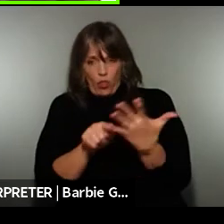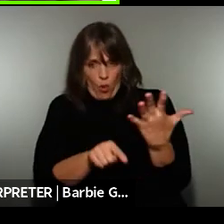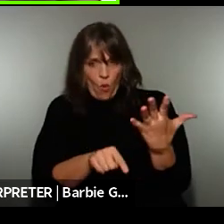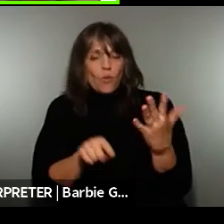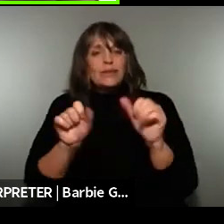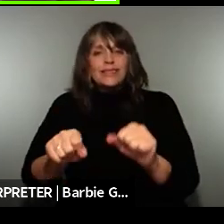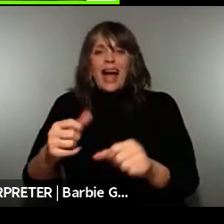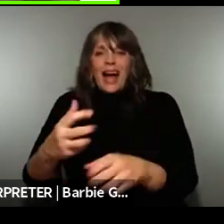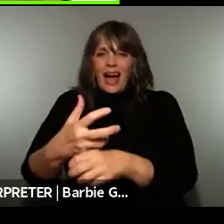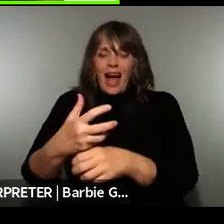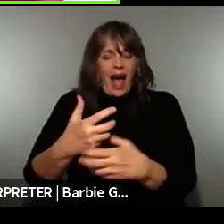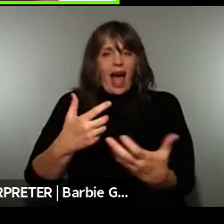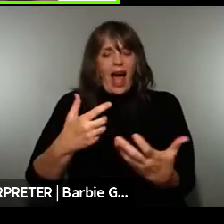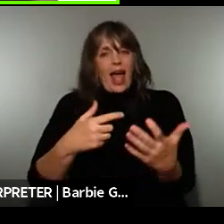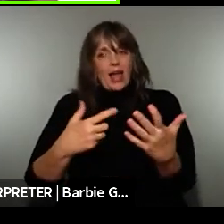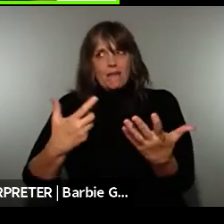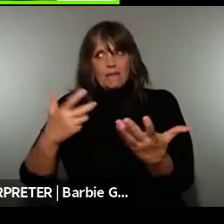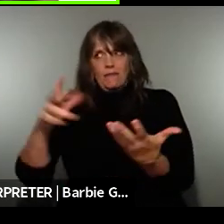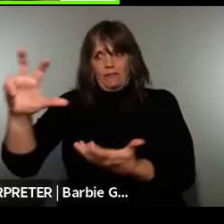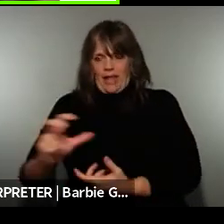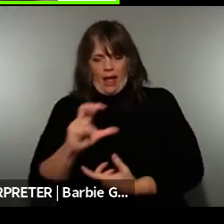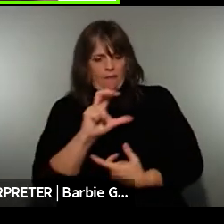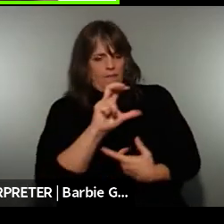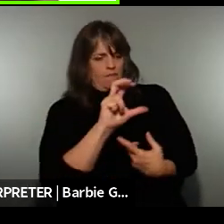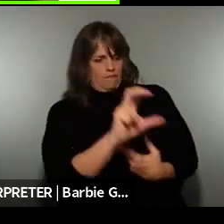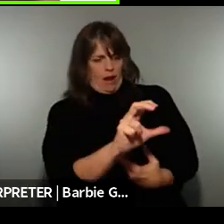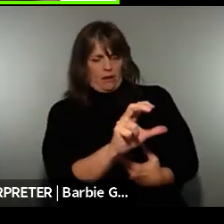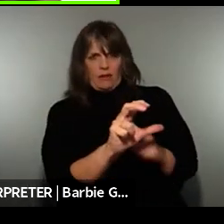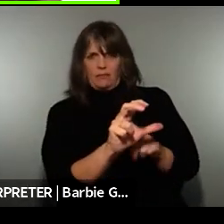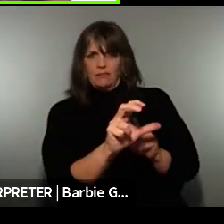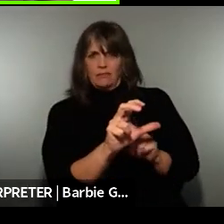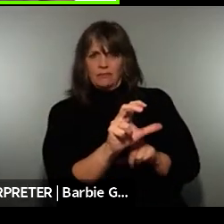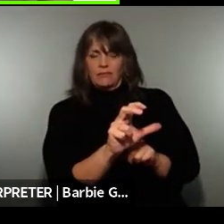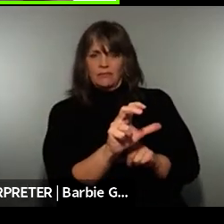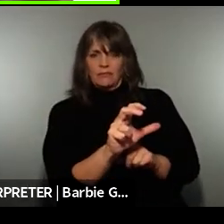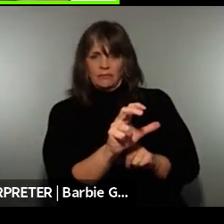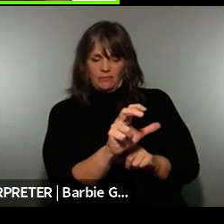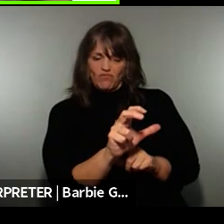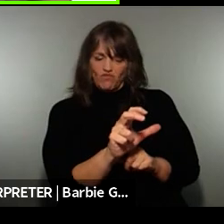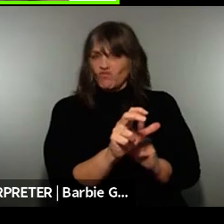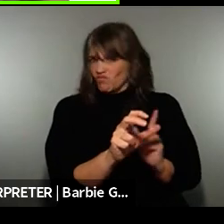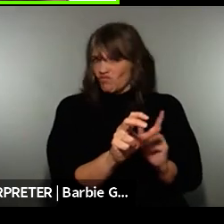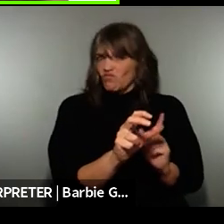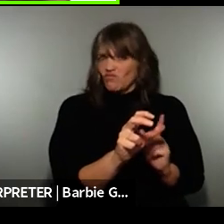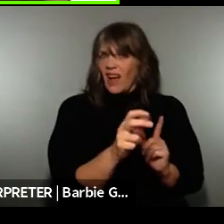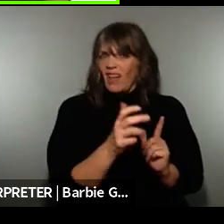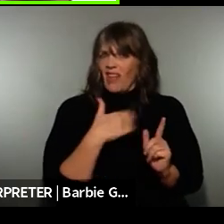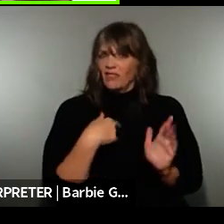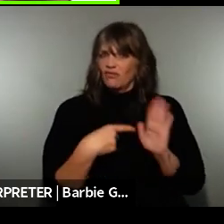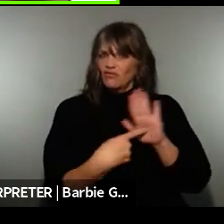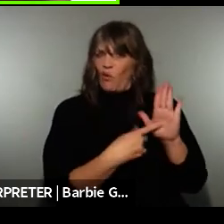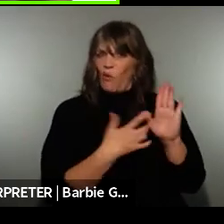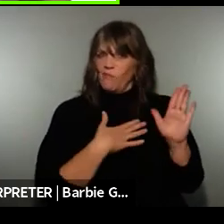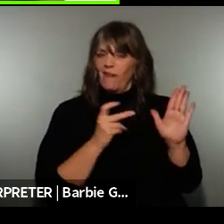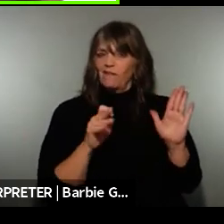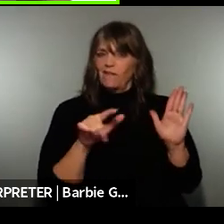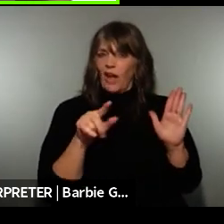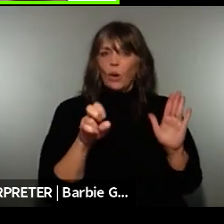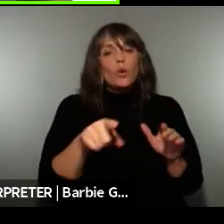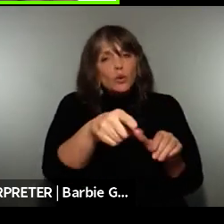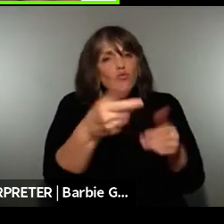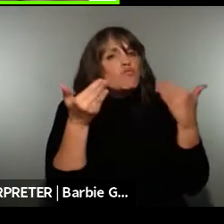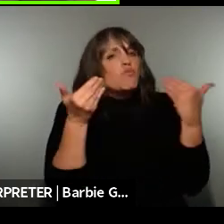from Chevron and put a play up about climate change. But what has materially occurred here is that you are